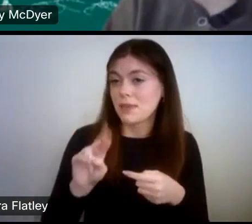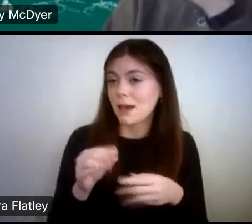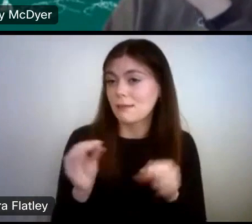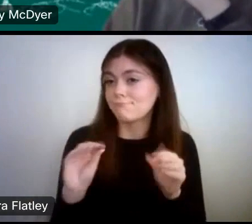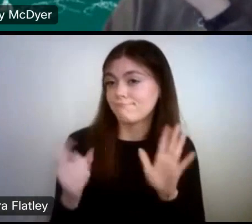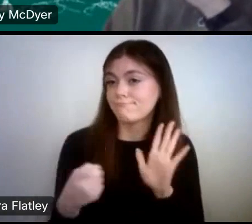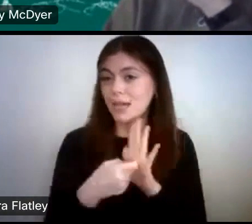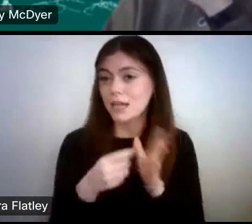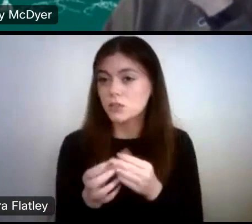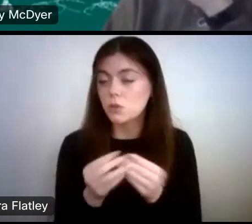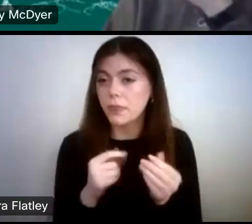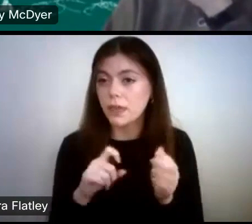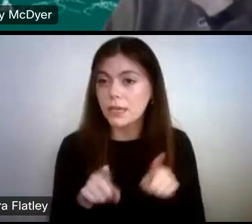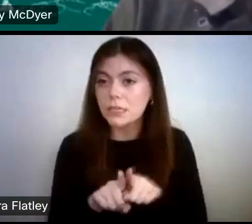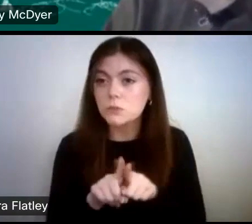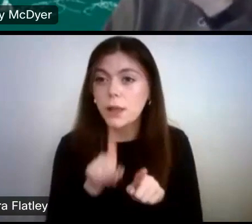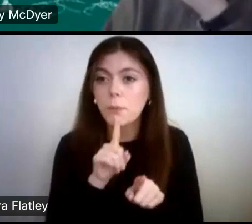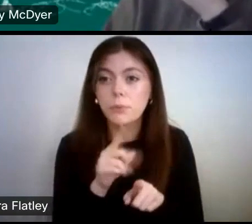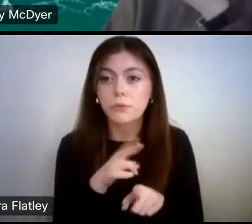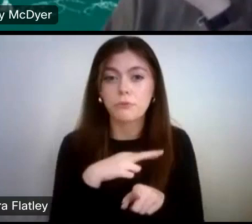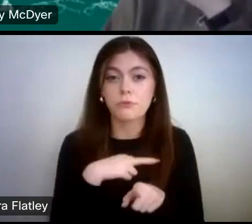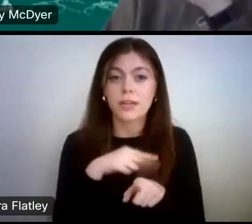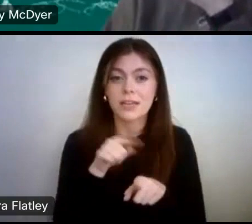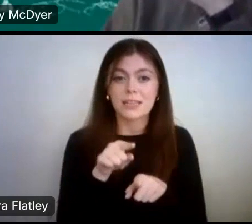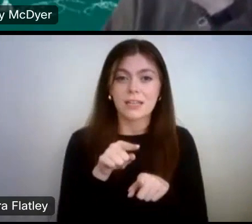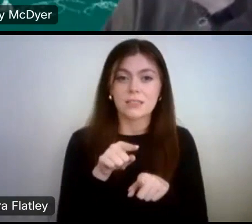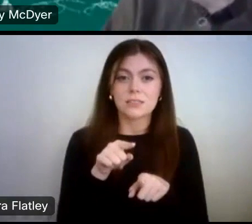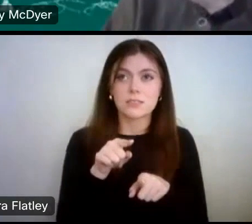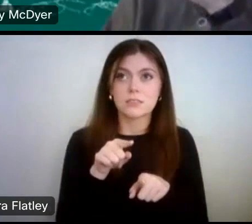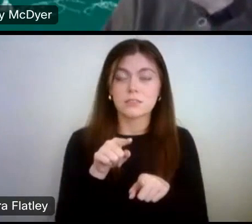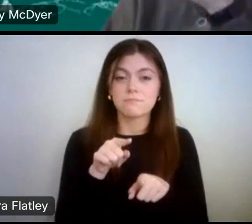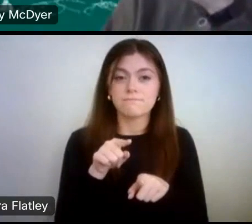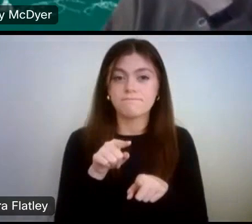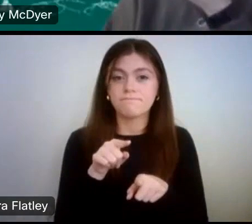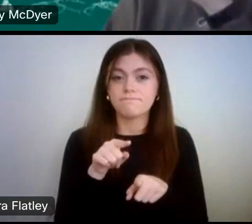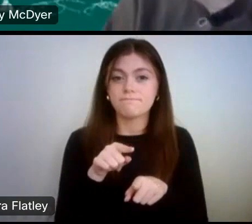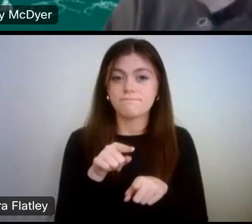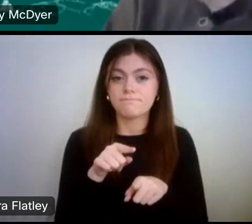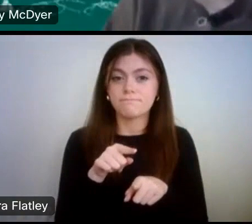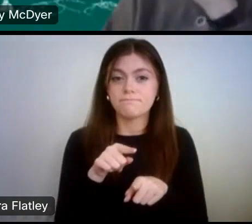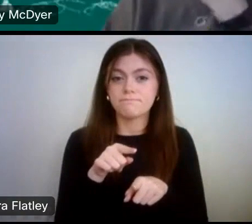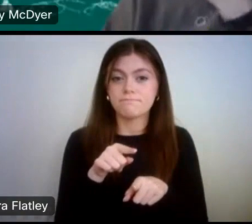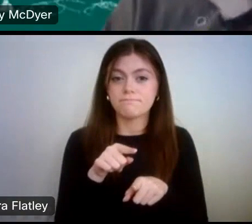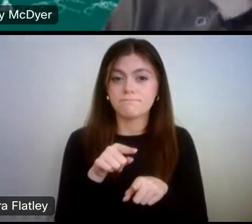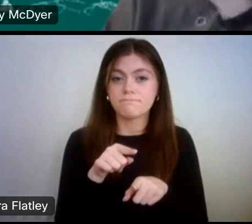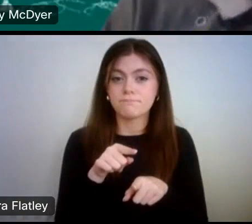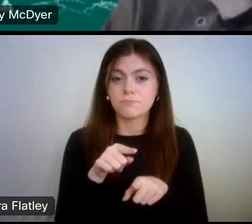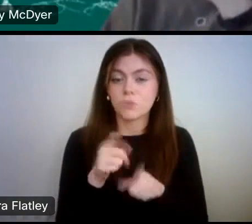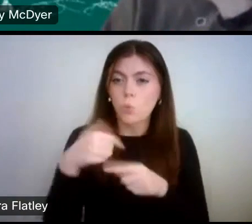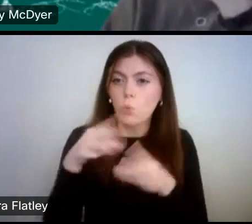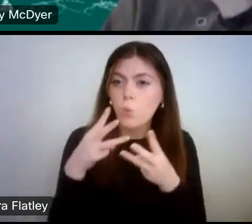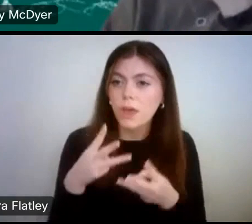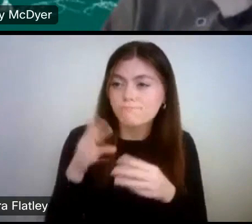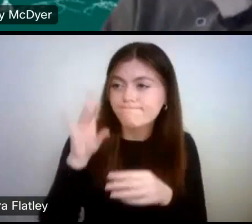the requirements in terms of empathy, compassion, and carry through. We now have an act,